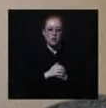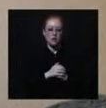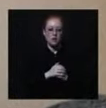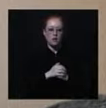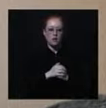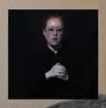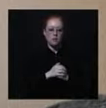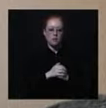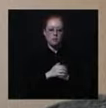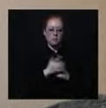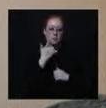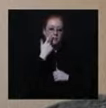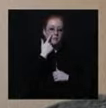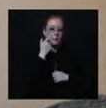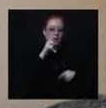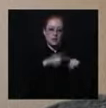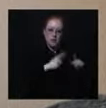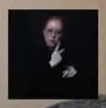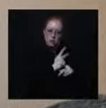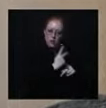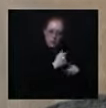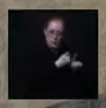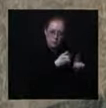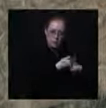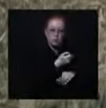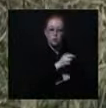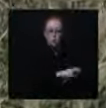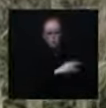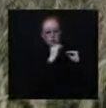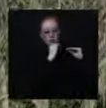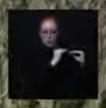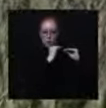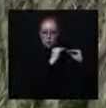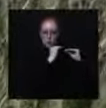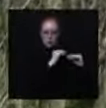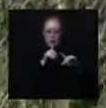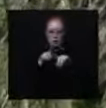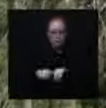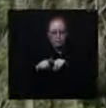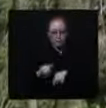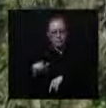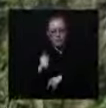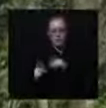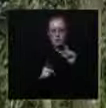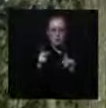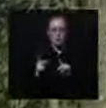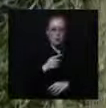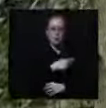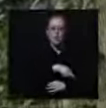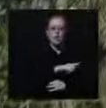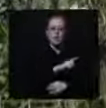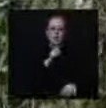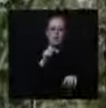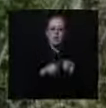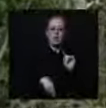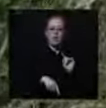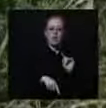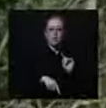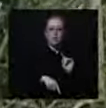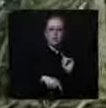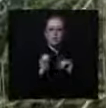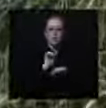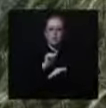either because they couldn't take care of themselves or had been conditioned to rely on others, weren't going to be in a